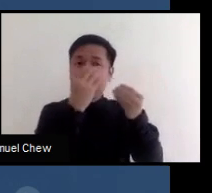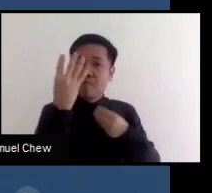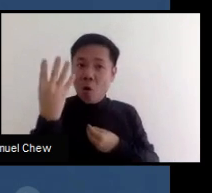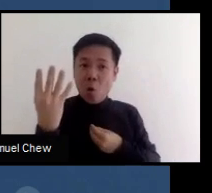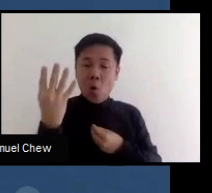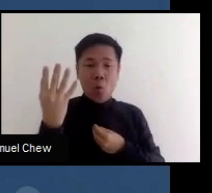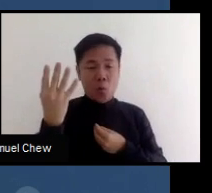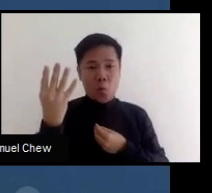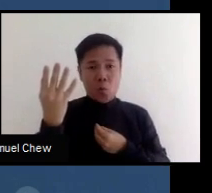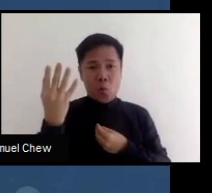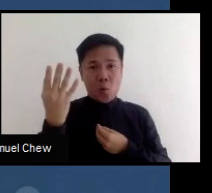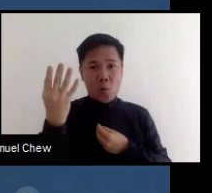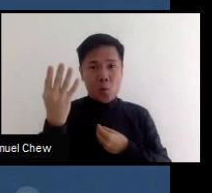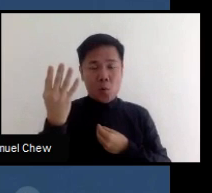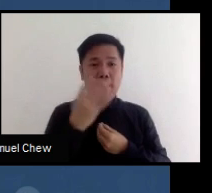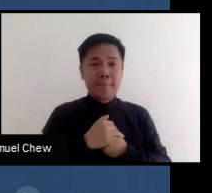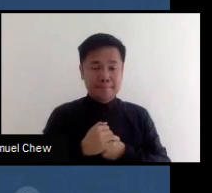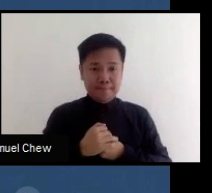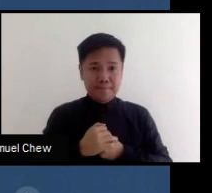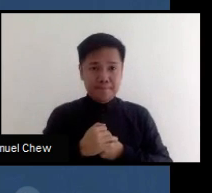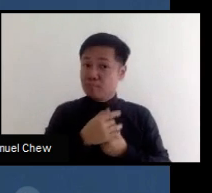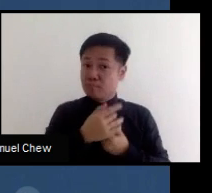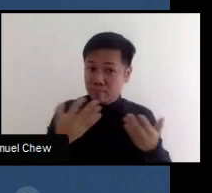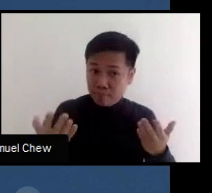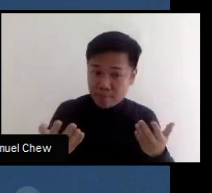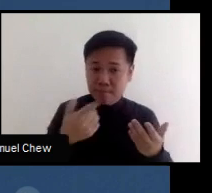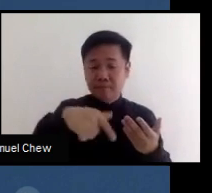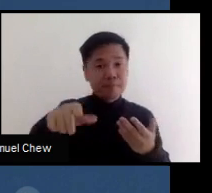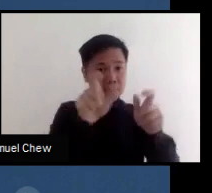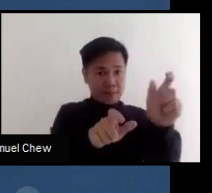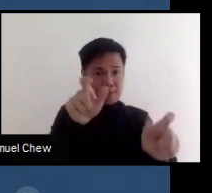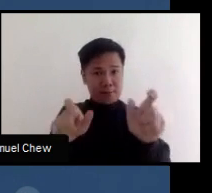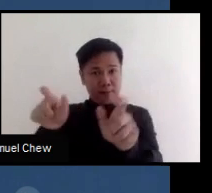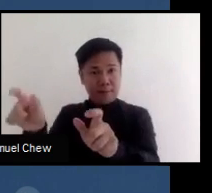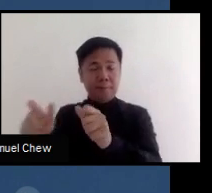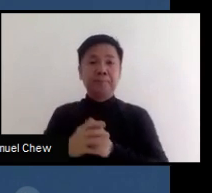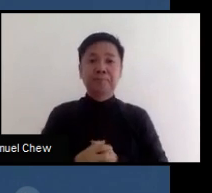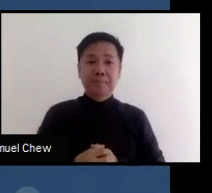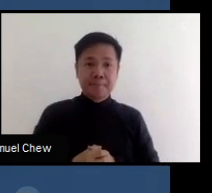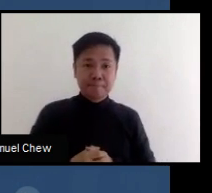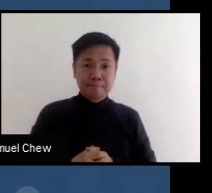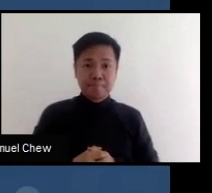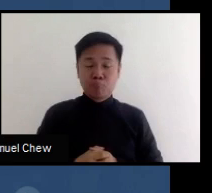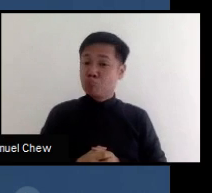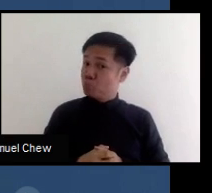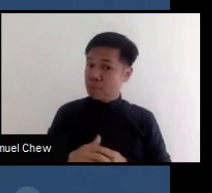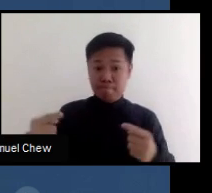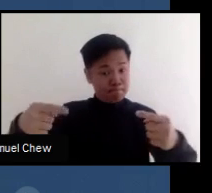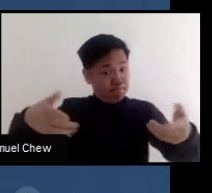accordingly invite any of the delegations present physically as well as